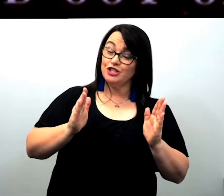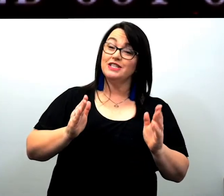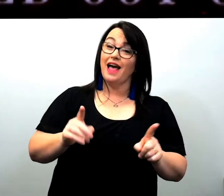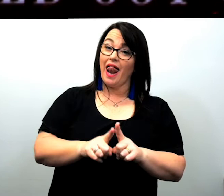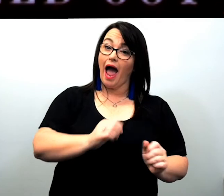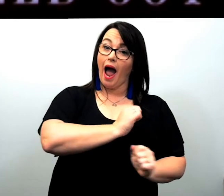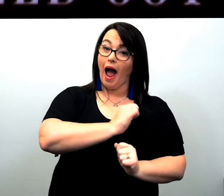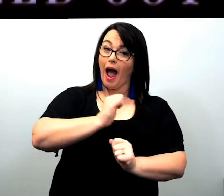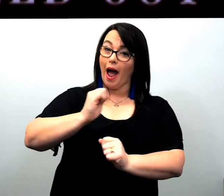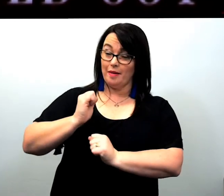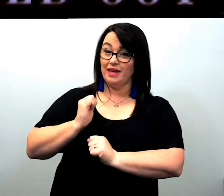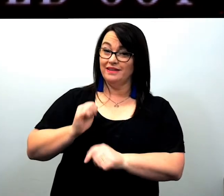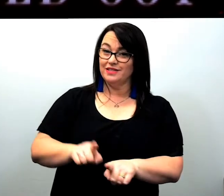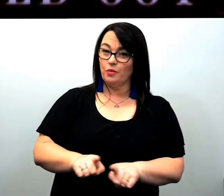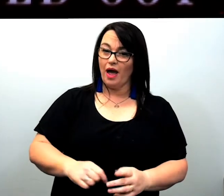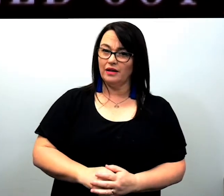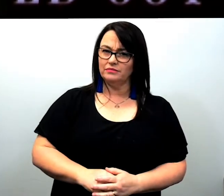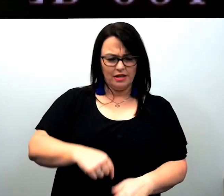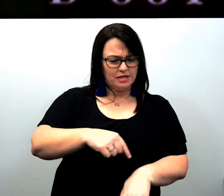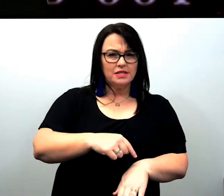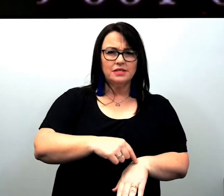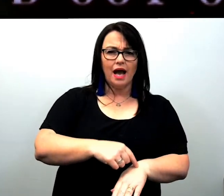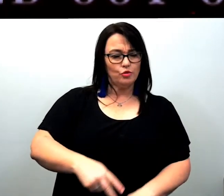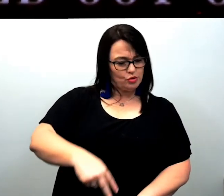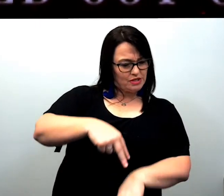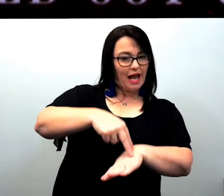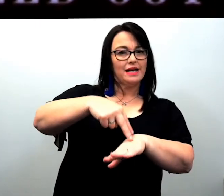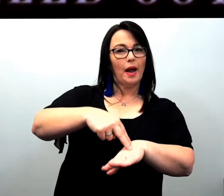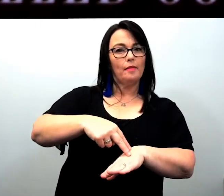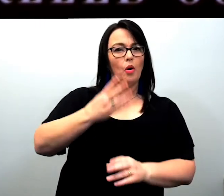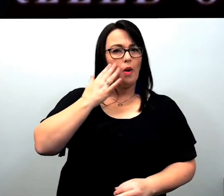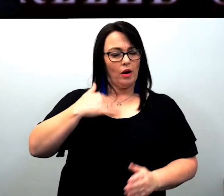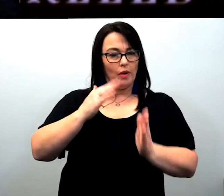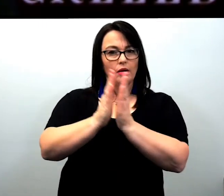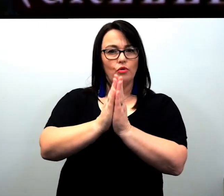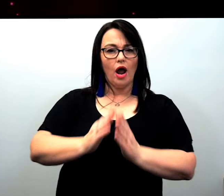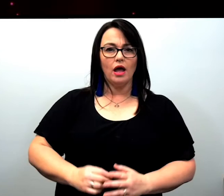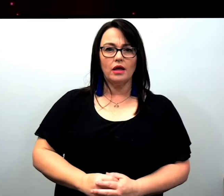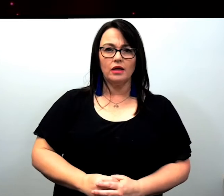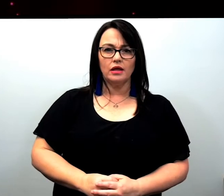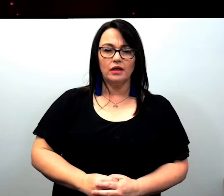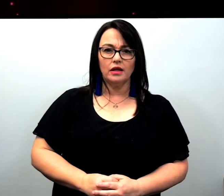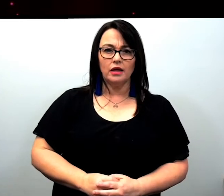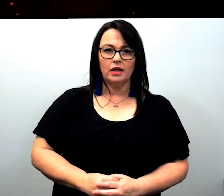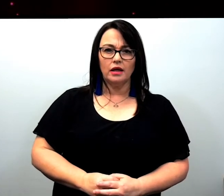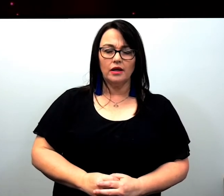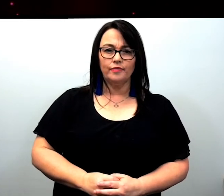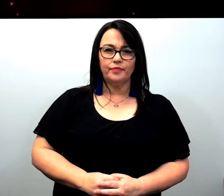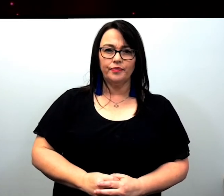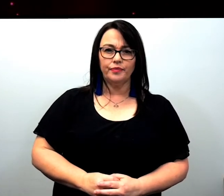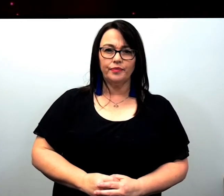It's time to stand up in our prayer lives. The Bible says heaven suffers violent and the violent take it by force. In other